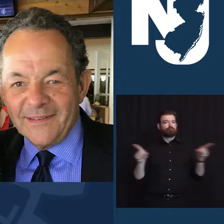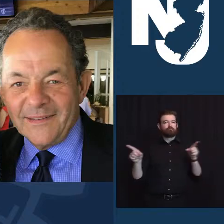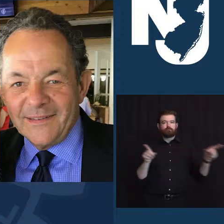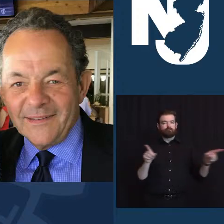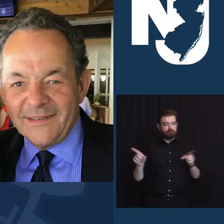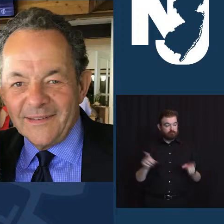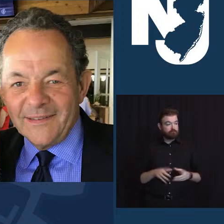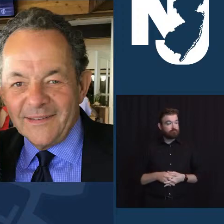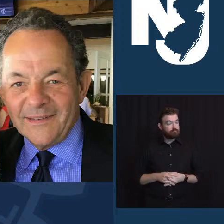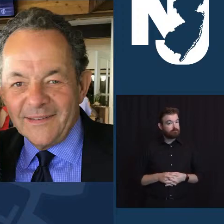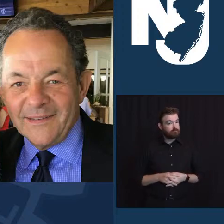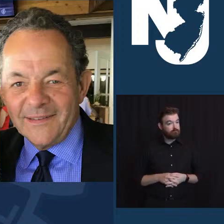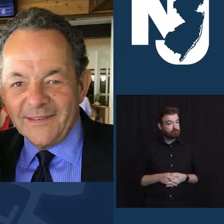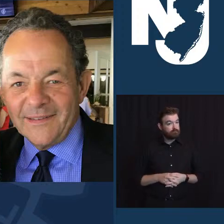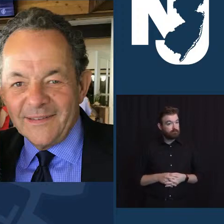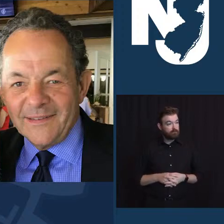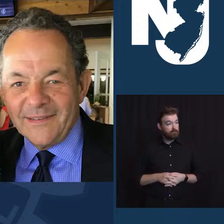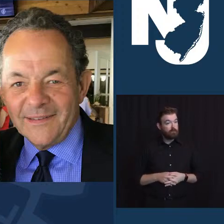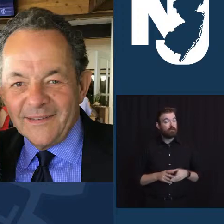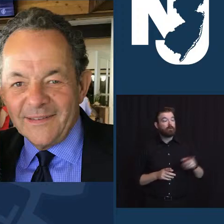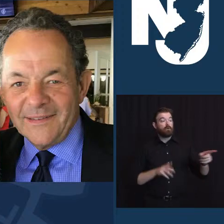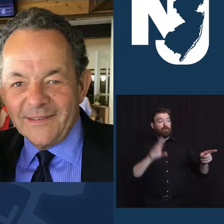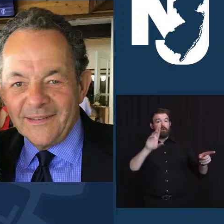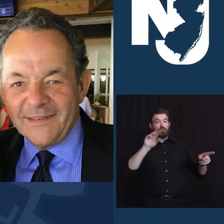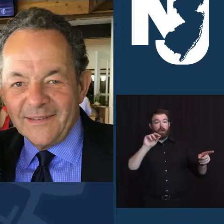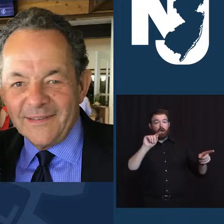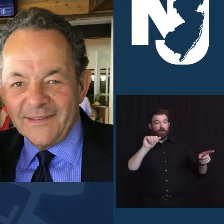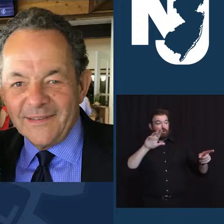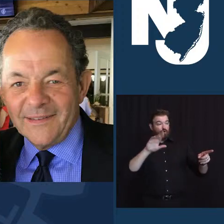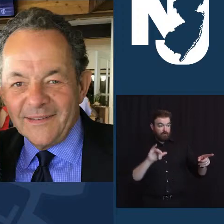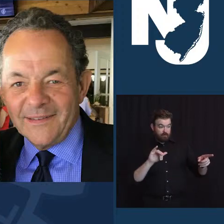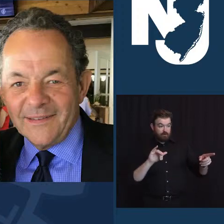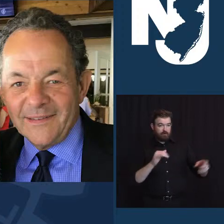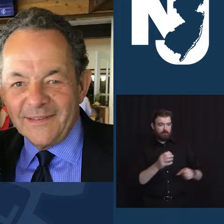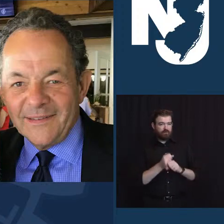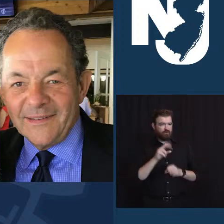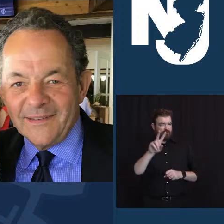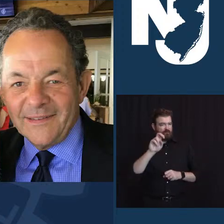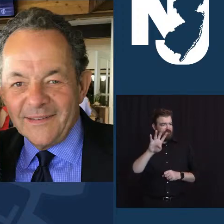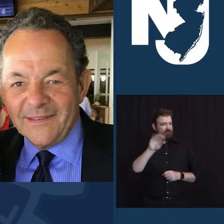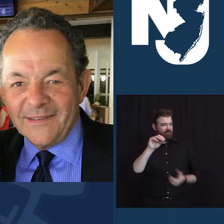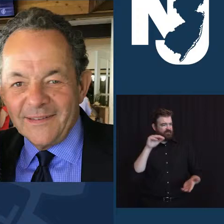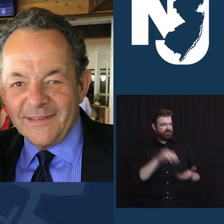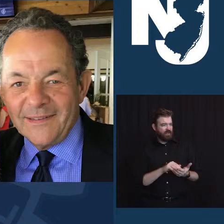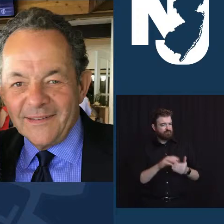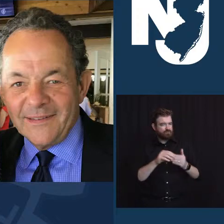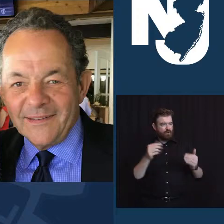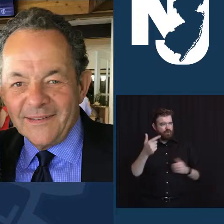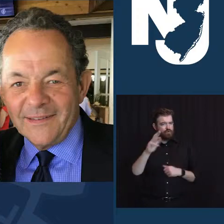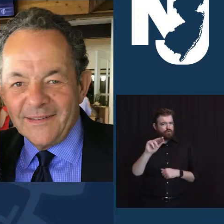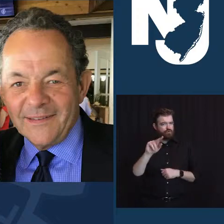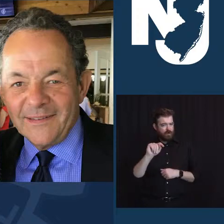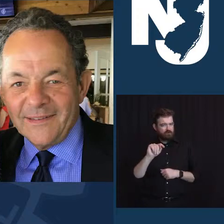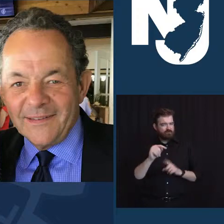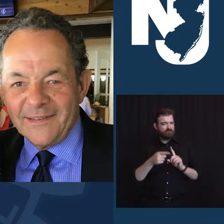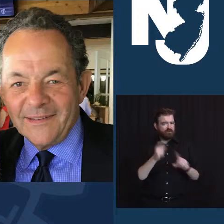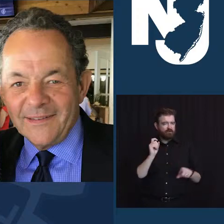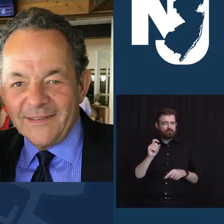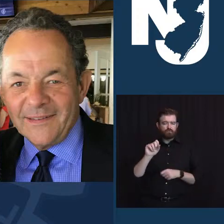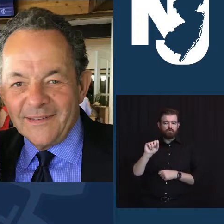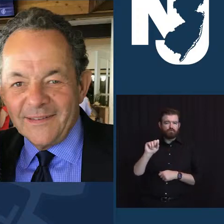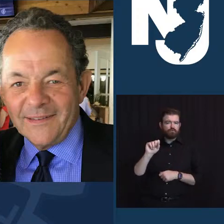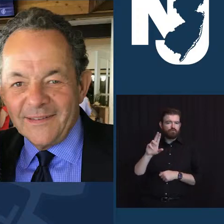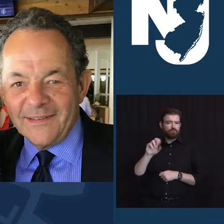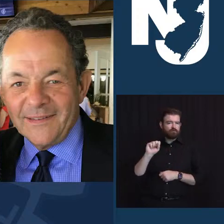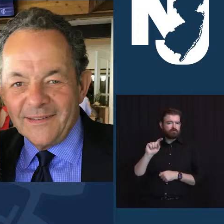a $240,000 grant through Sustain and Serve. With this funding, the Rotary acted as a catalyst for the